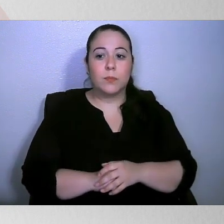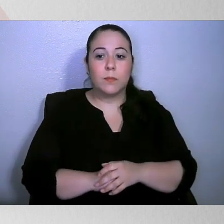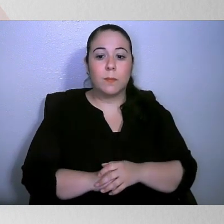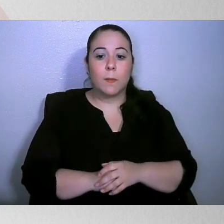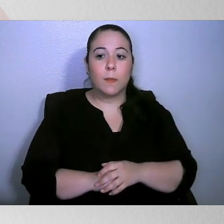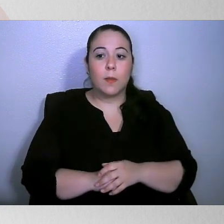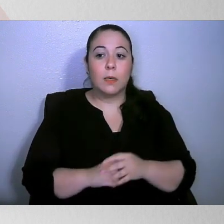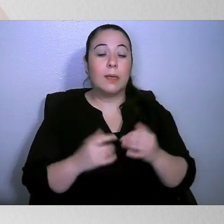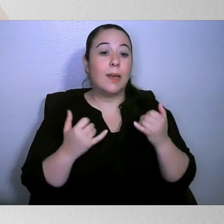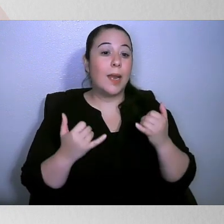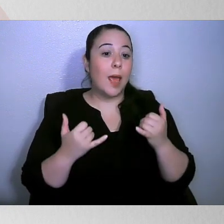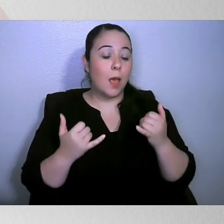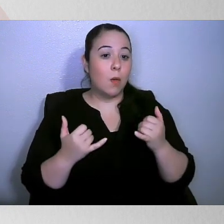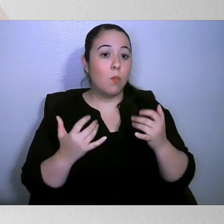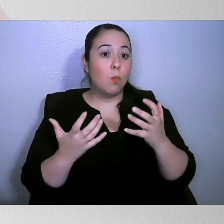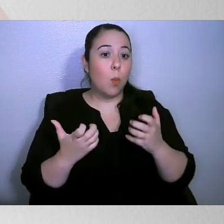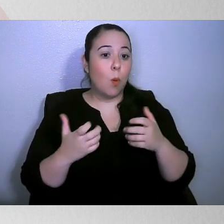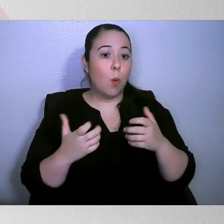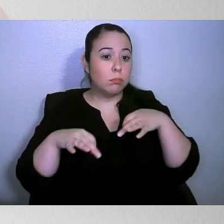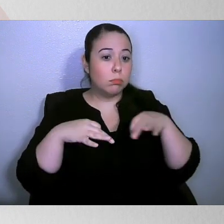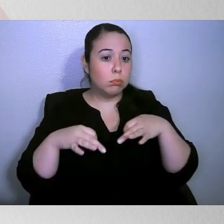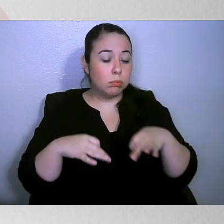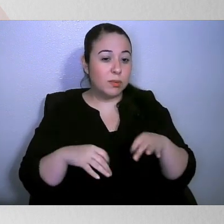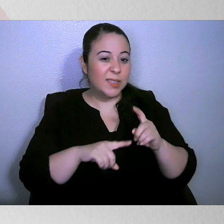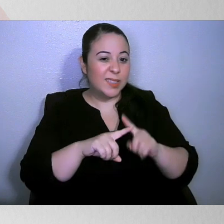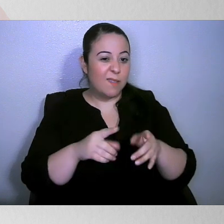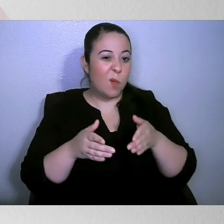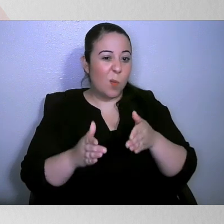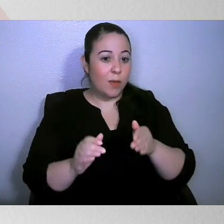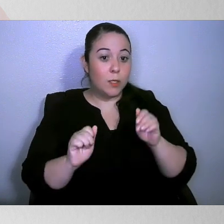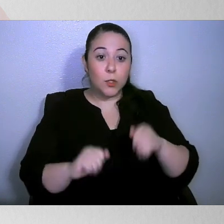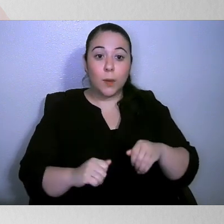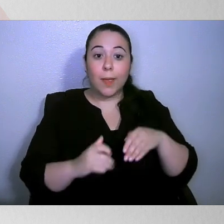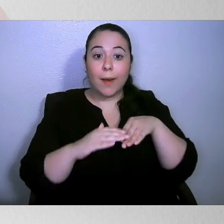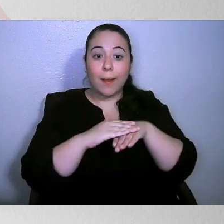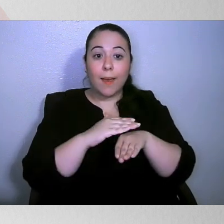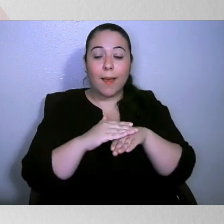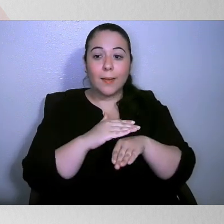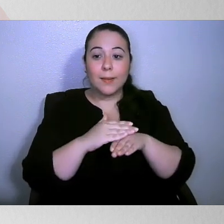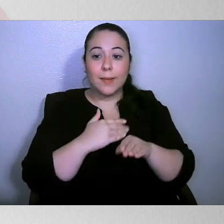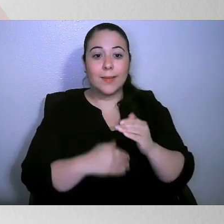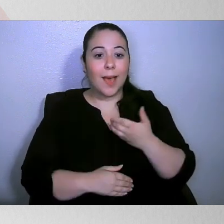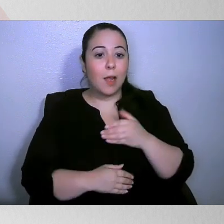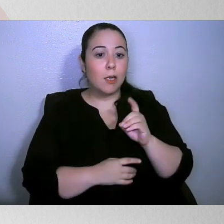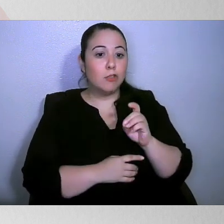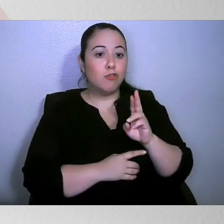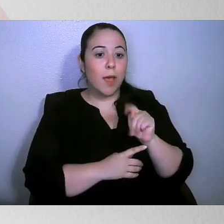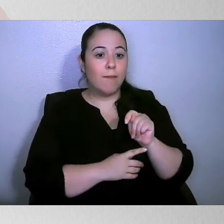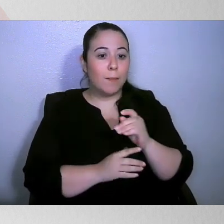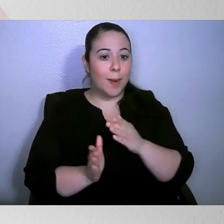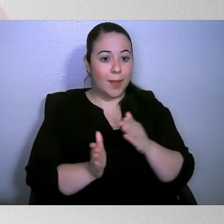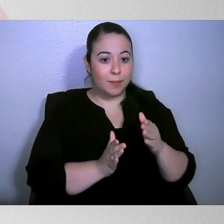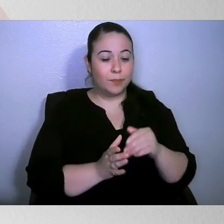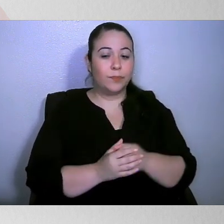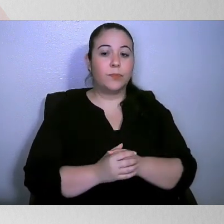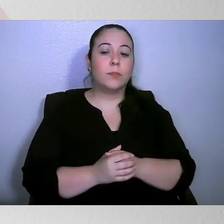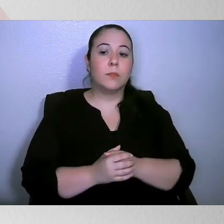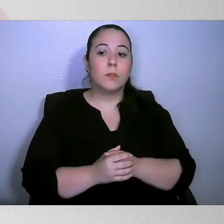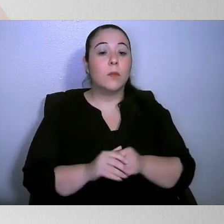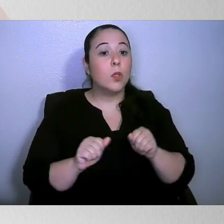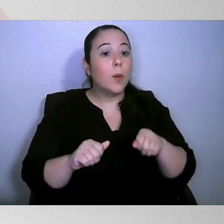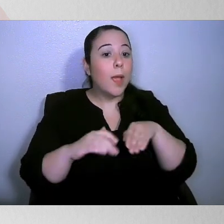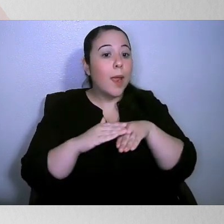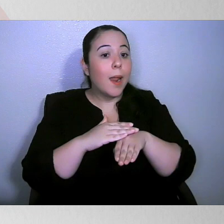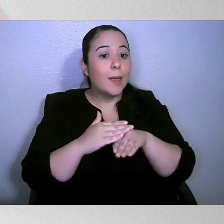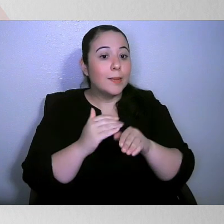At this point, we would like to walk you through the various ways in which you may access the draft Port San Antonio Area Regional Center Plan. You may access the plan by